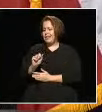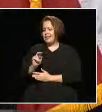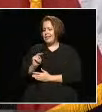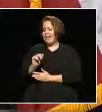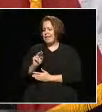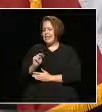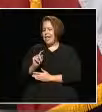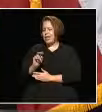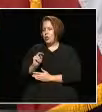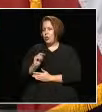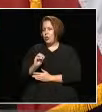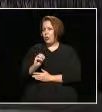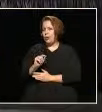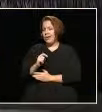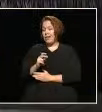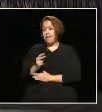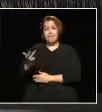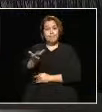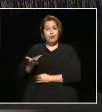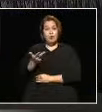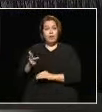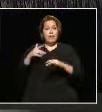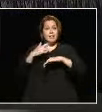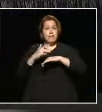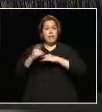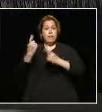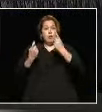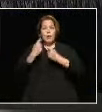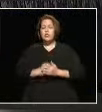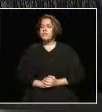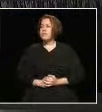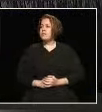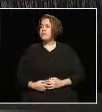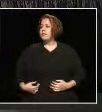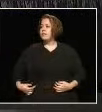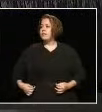covid19.sanantonio.gov. Dr. Aga, myself, and the judge are available for questions.